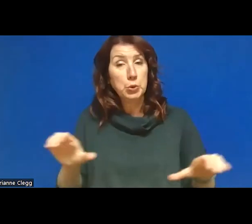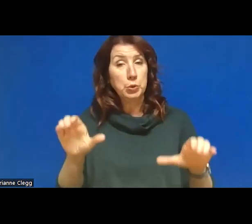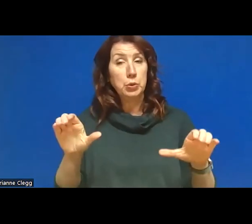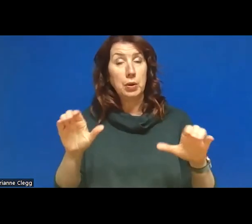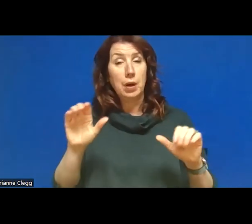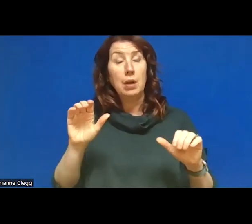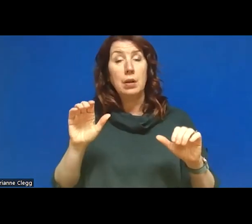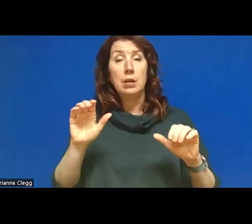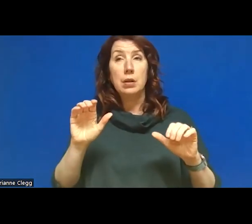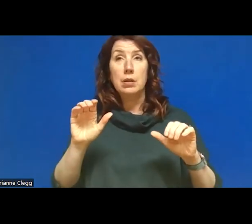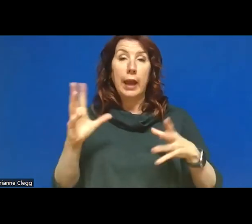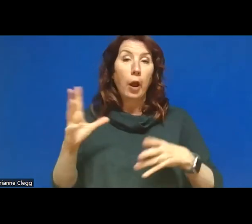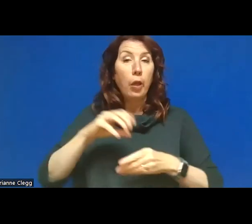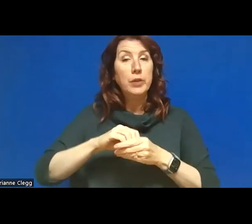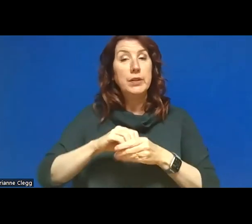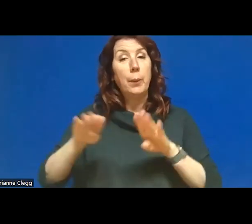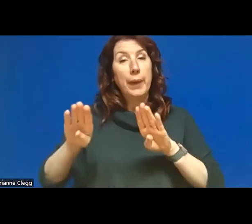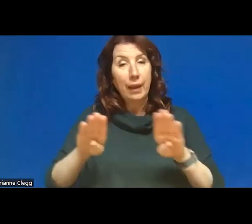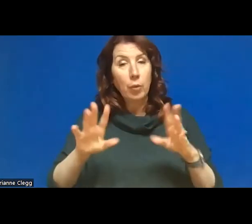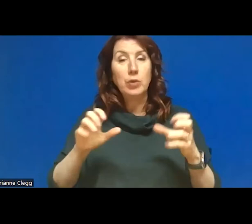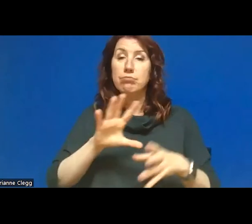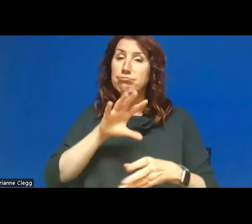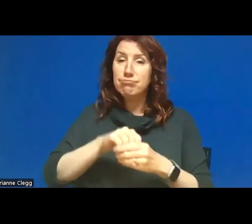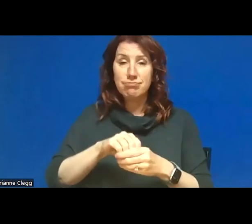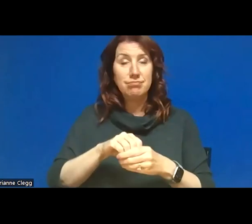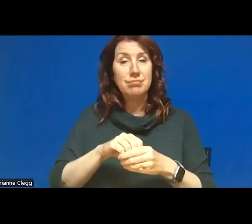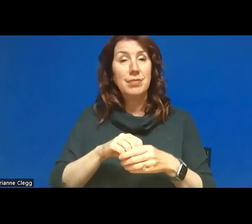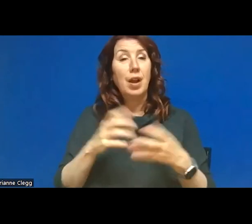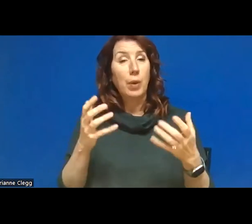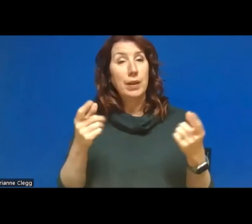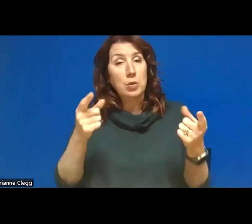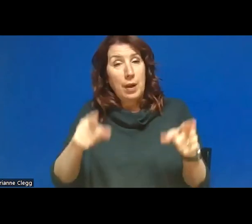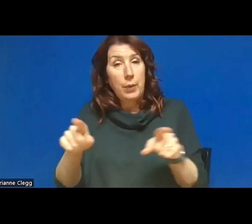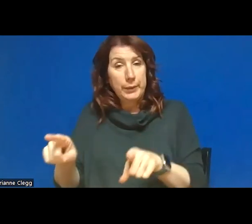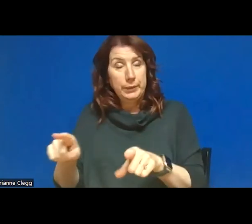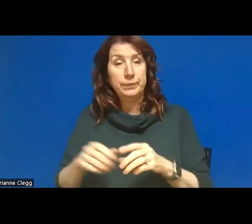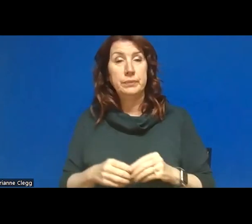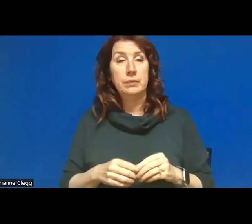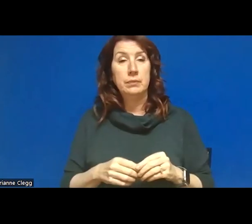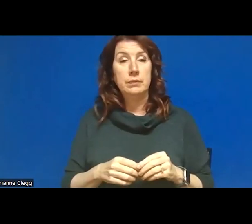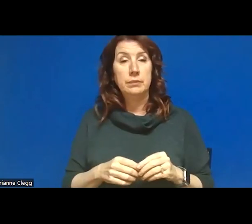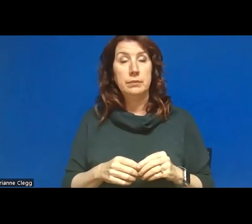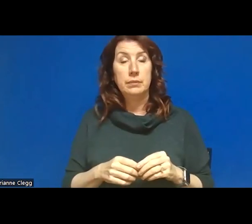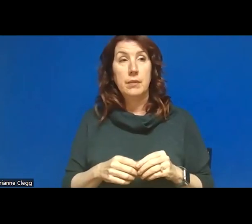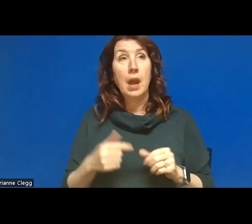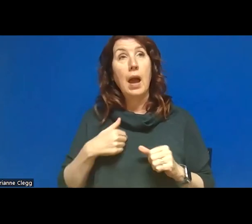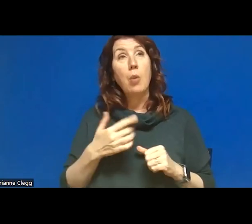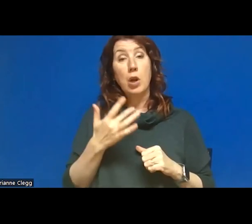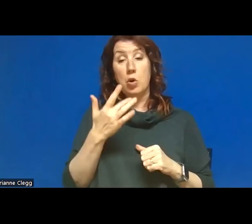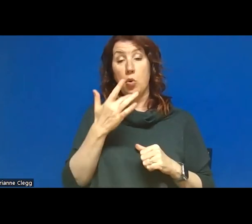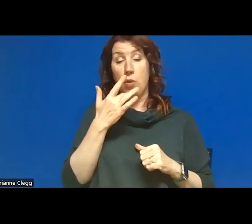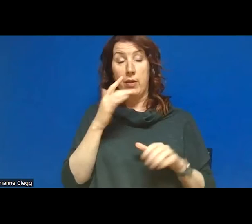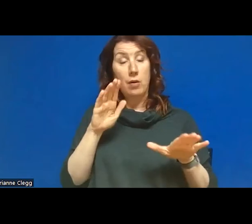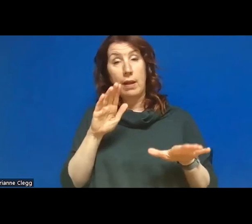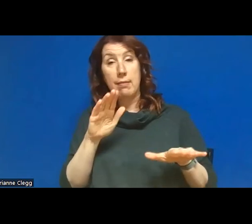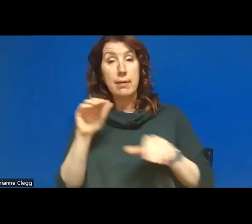a part of it. I just want to make sure it happens. I would rather walk away from this earth